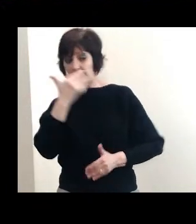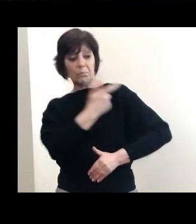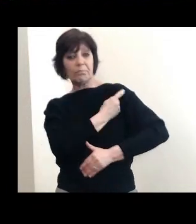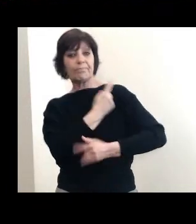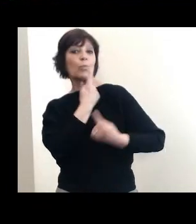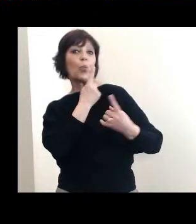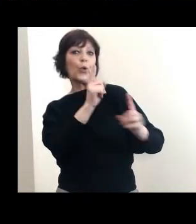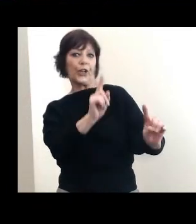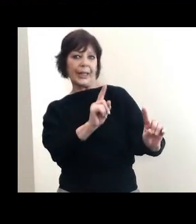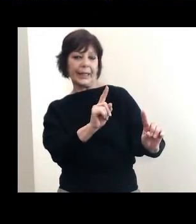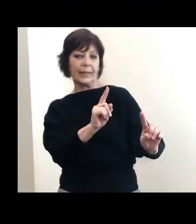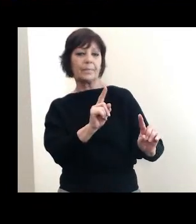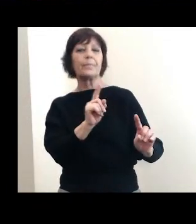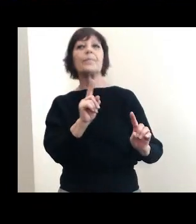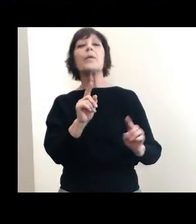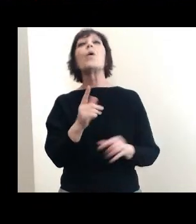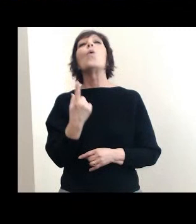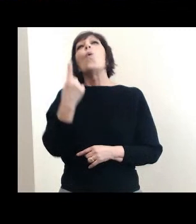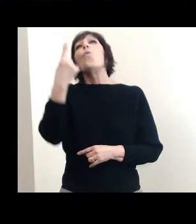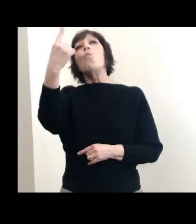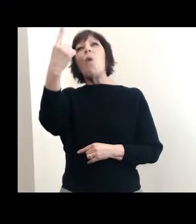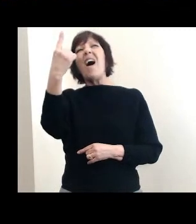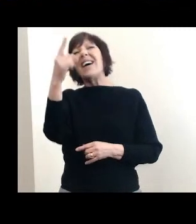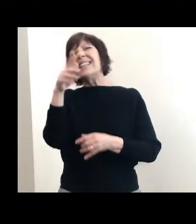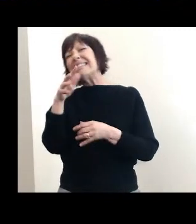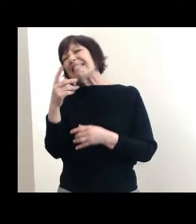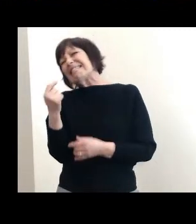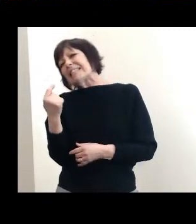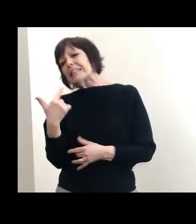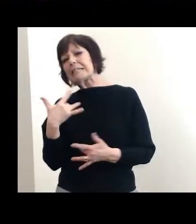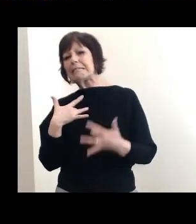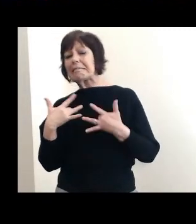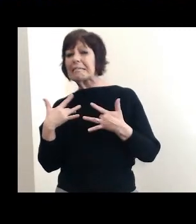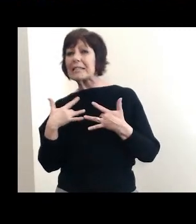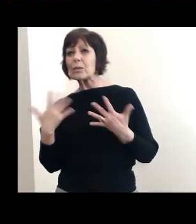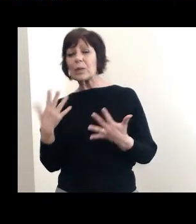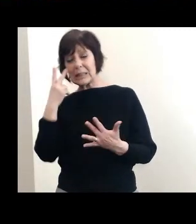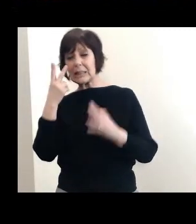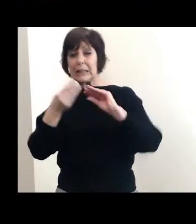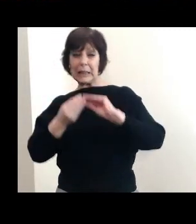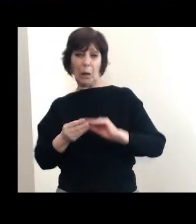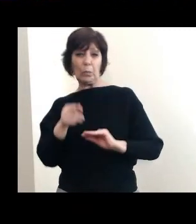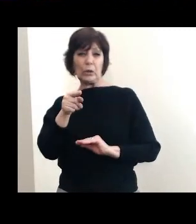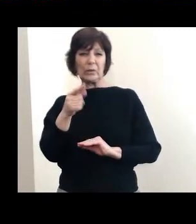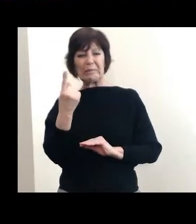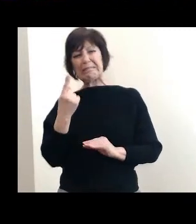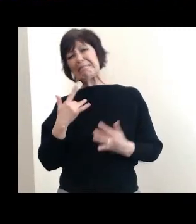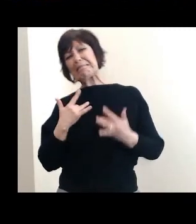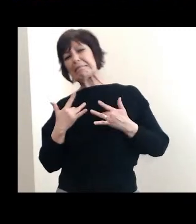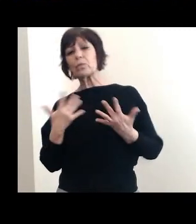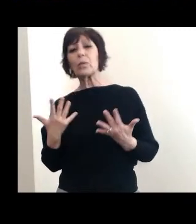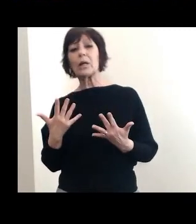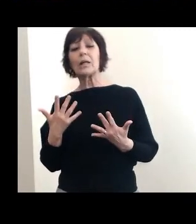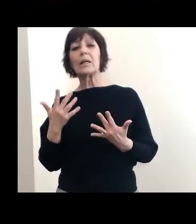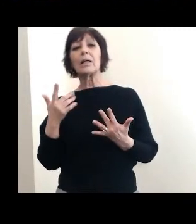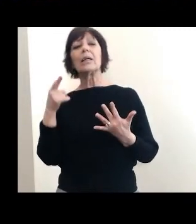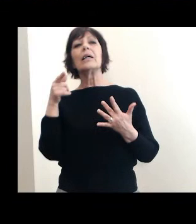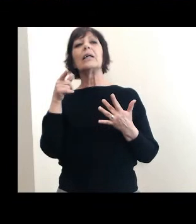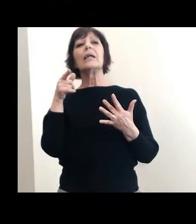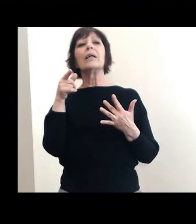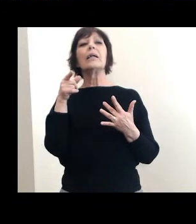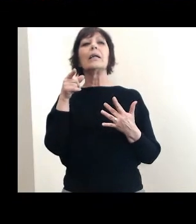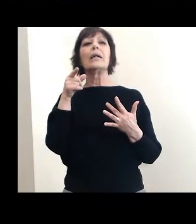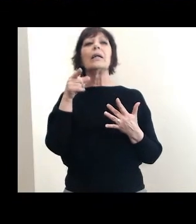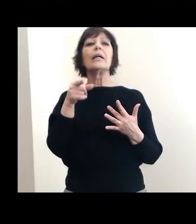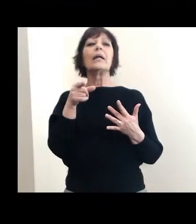working. If there's one area of concern with regards to this reports, and you see the numbers on the screen, it is the declined